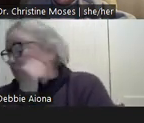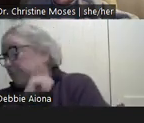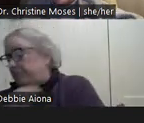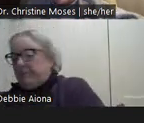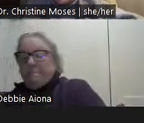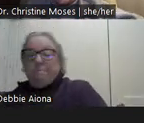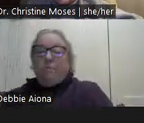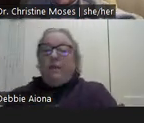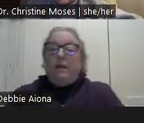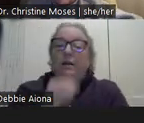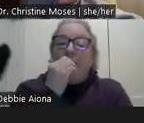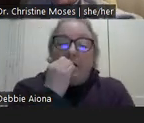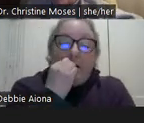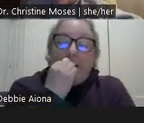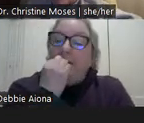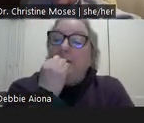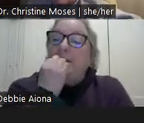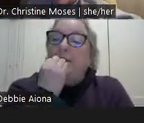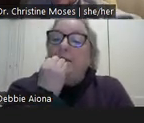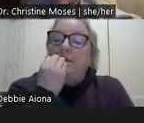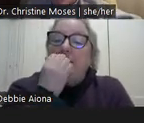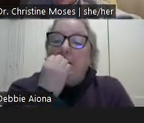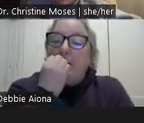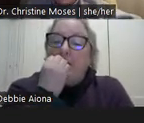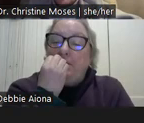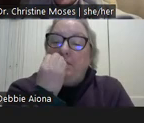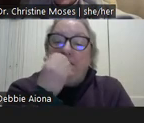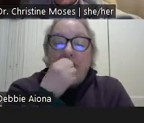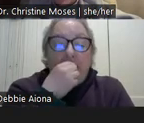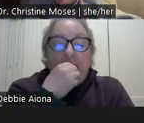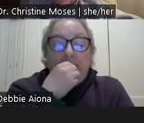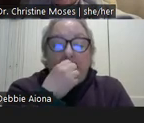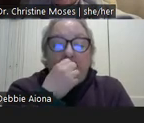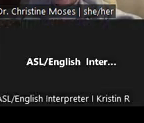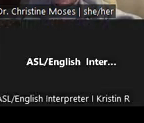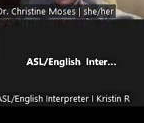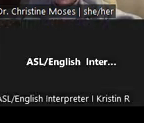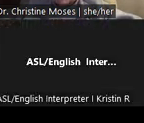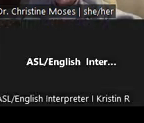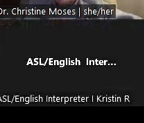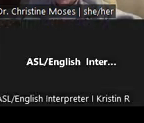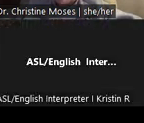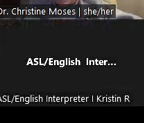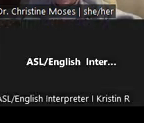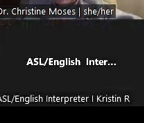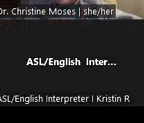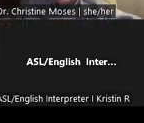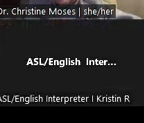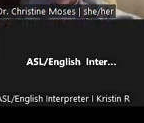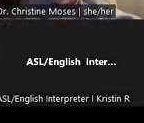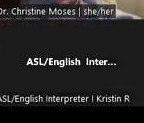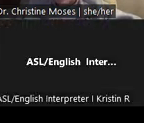We'll hear back from members of the subcommittee on what they've been updating in the draft